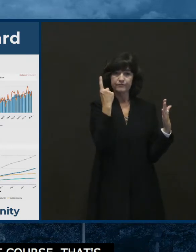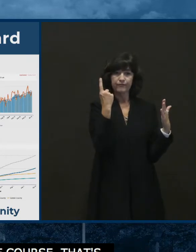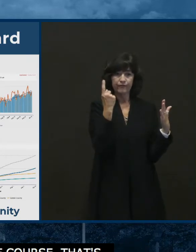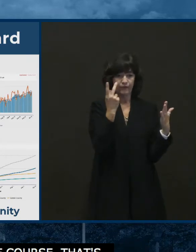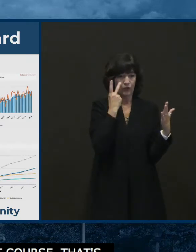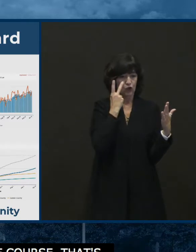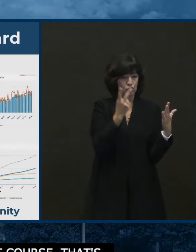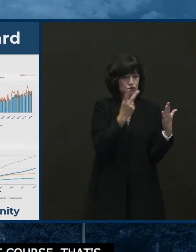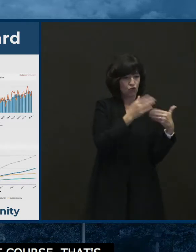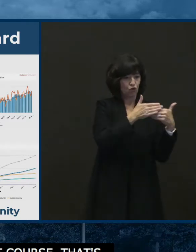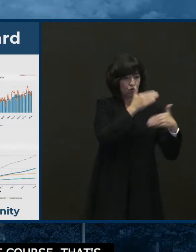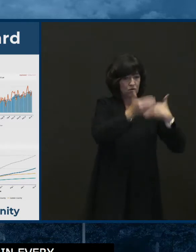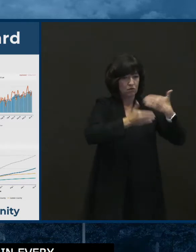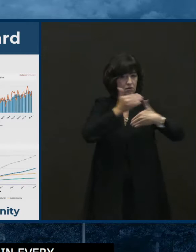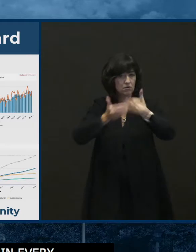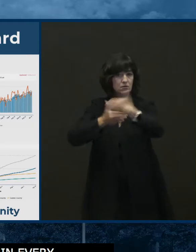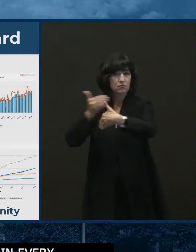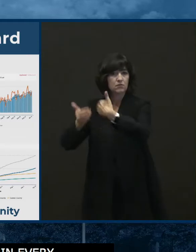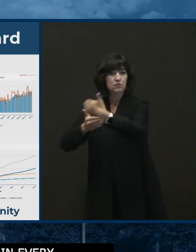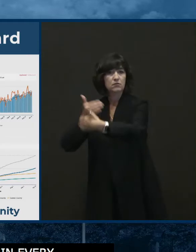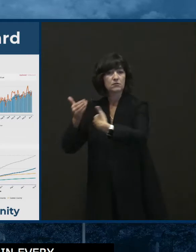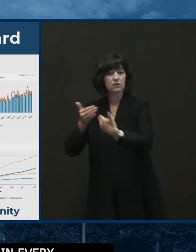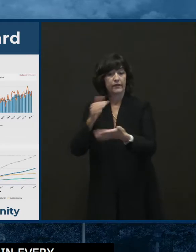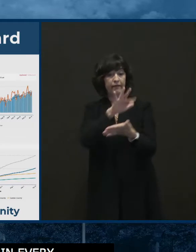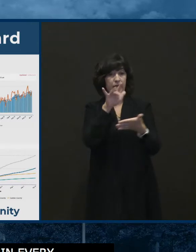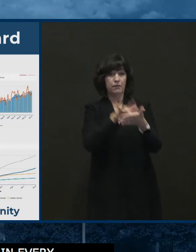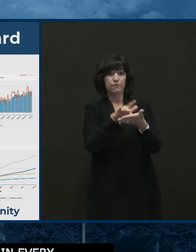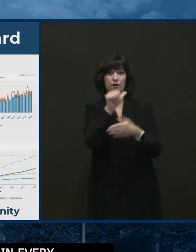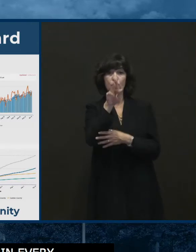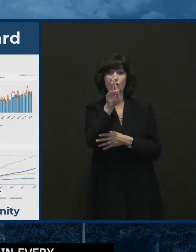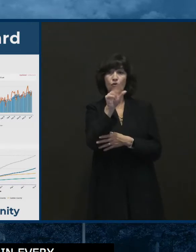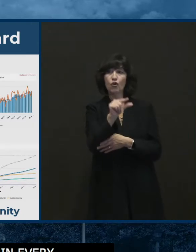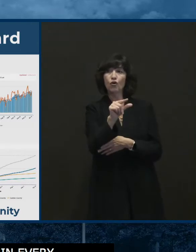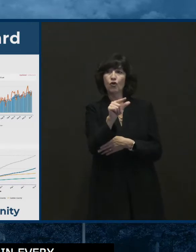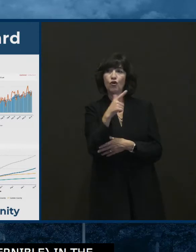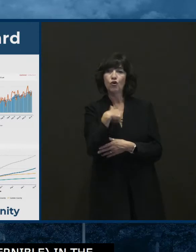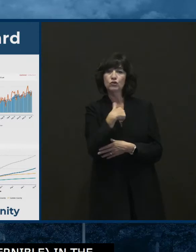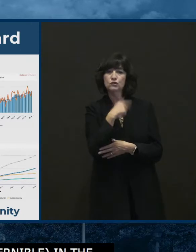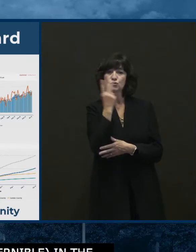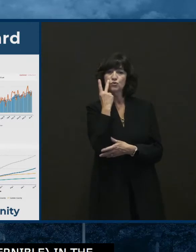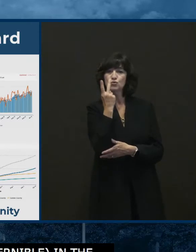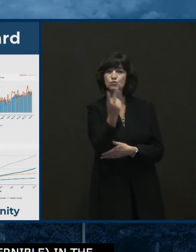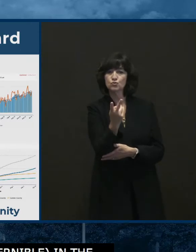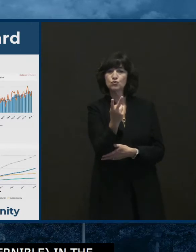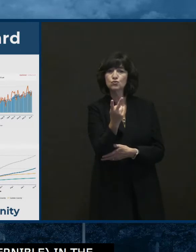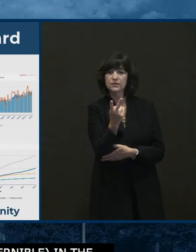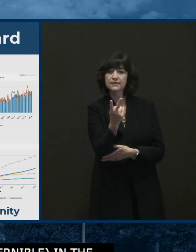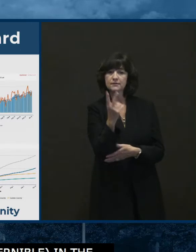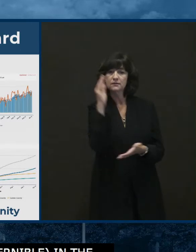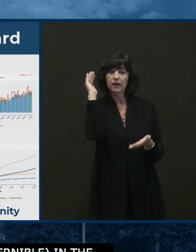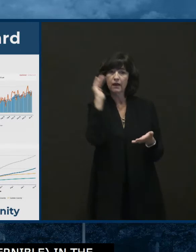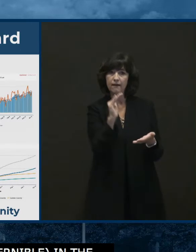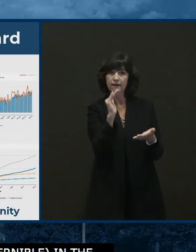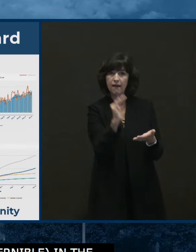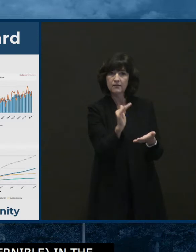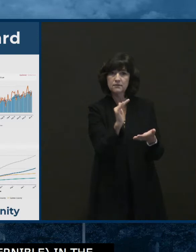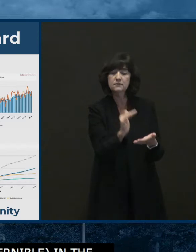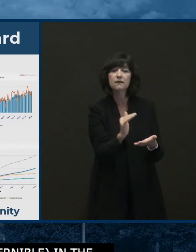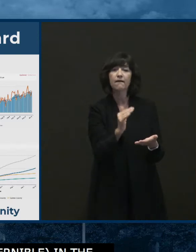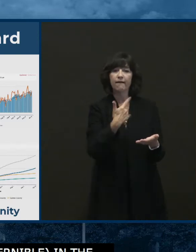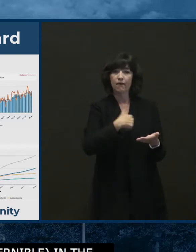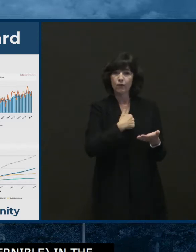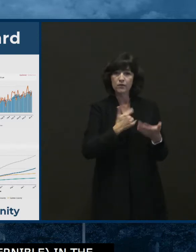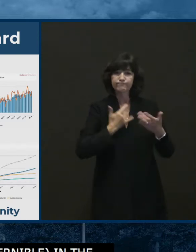trough, a low in the middle of August, where we were going down, as I said, with percent positives in